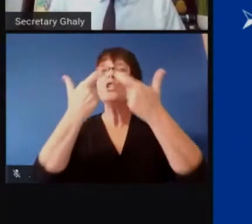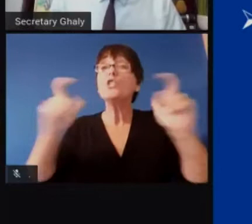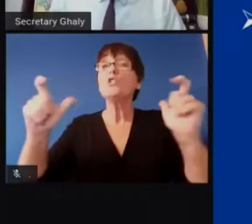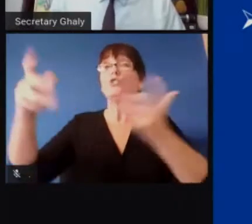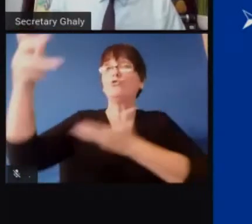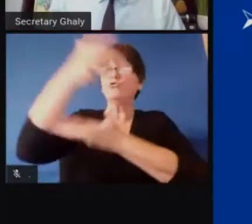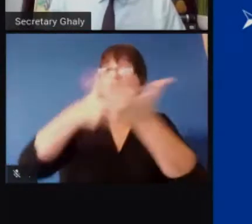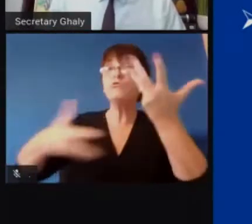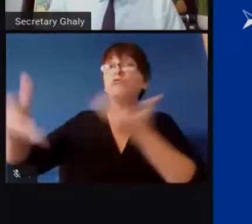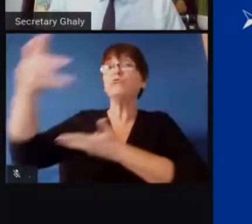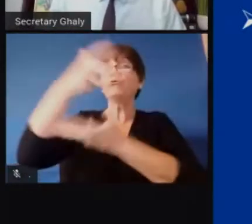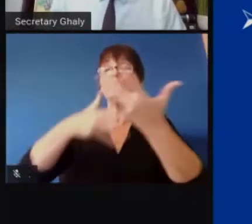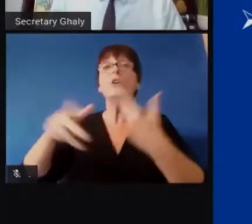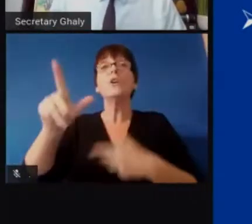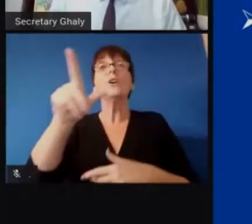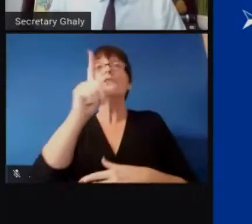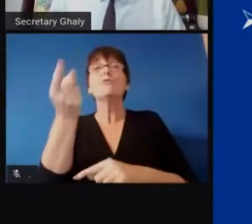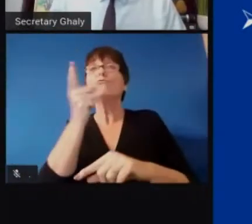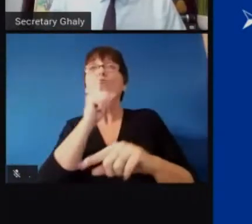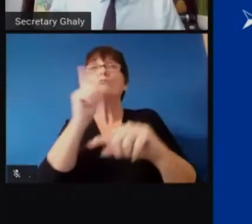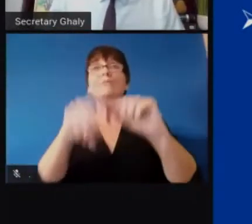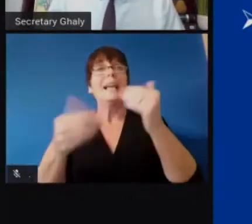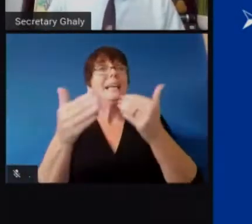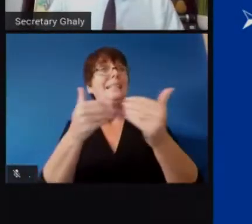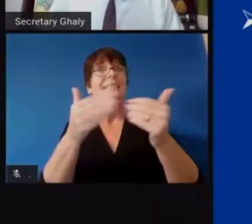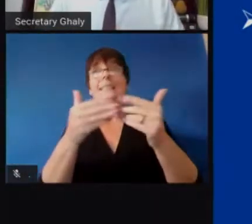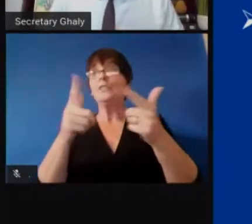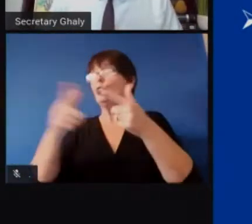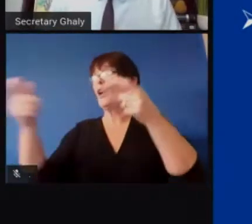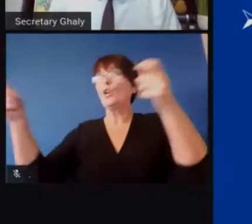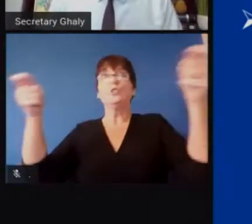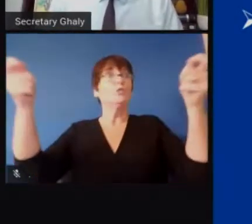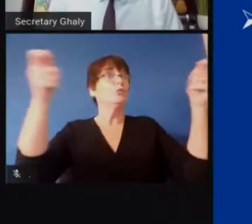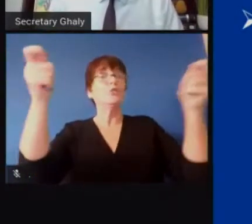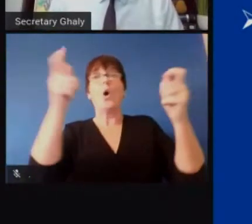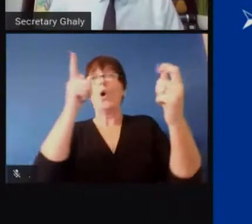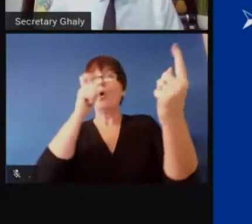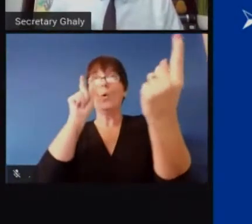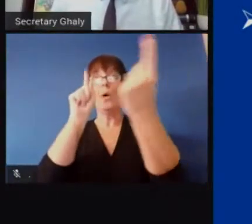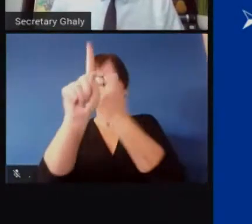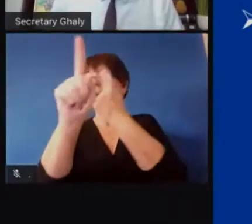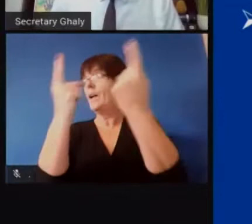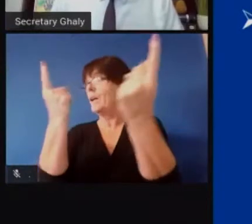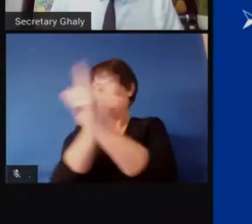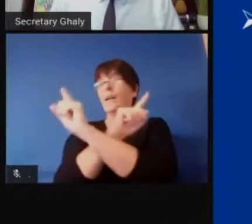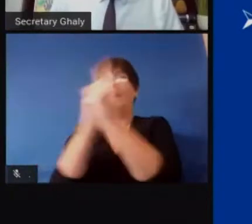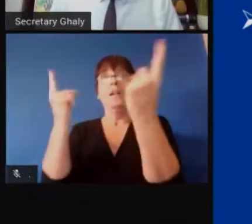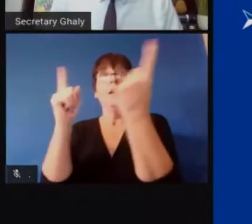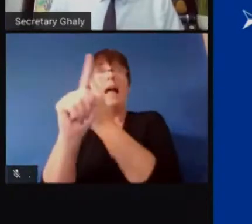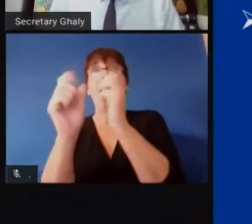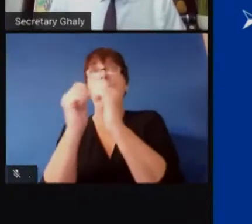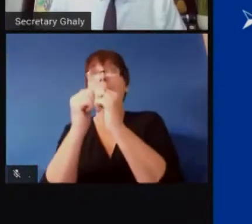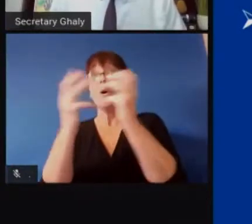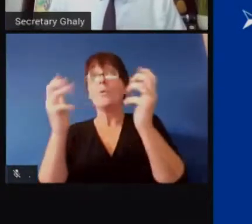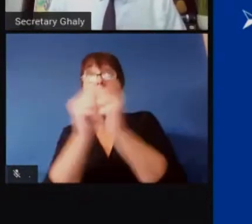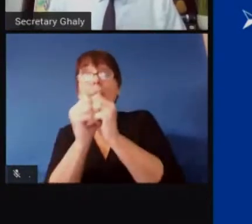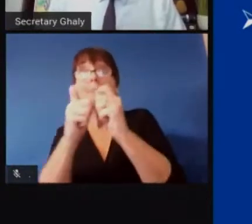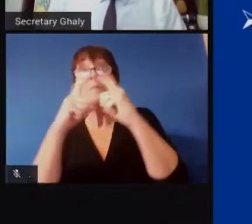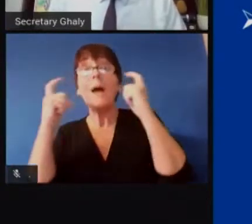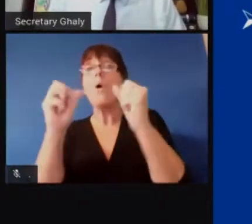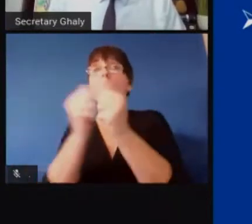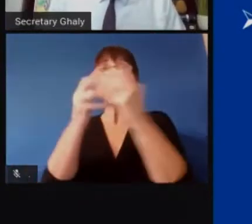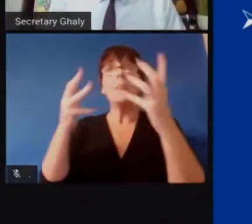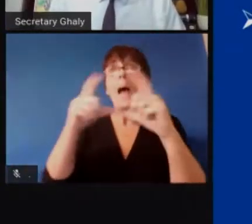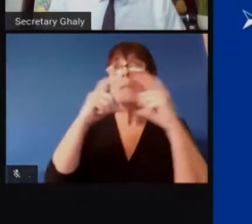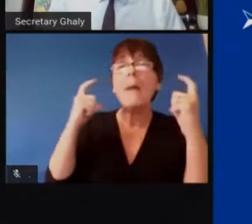mixing, really where you can't easily control who passes by who and with or without a mask. The fact